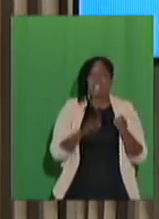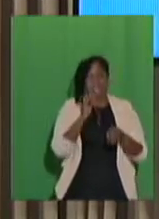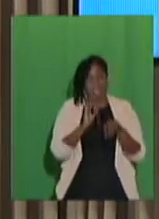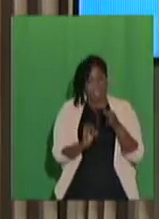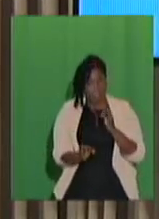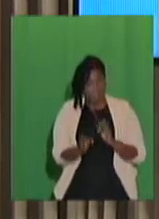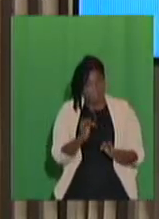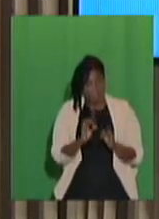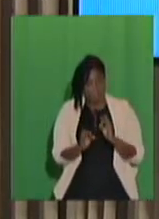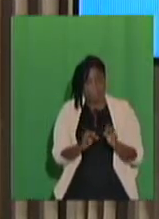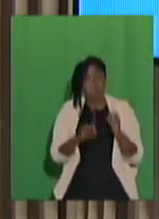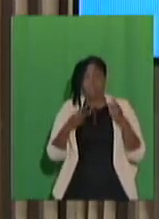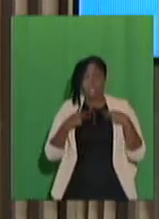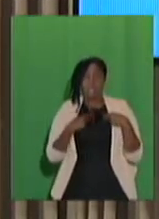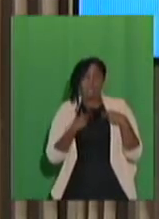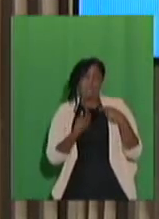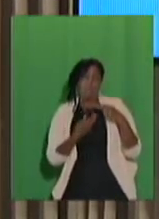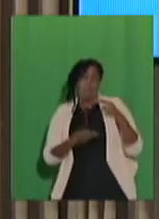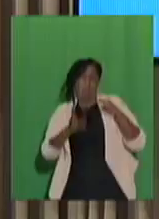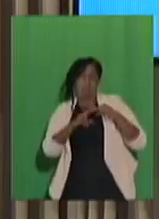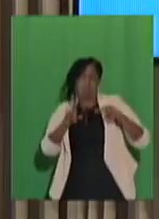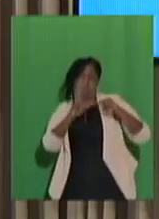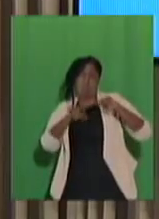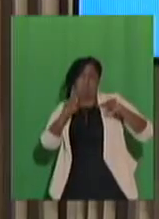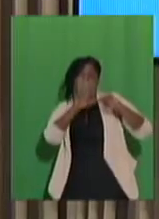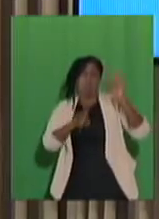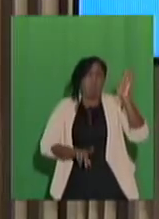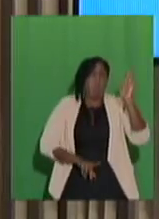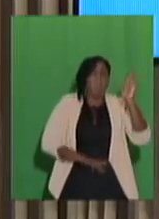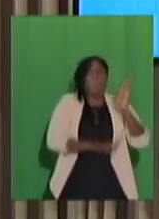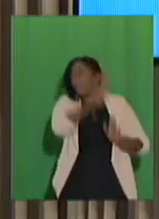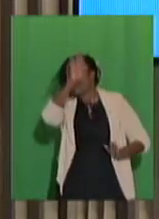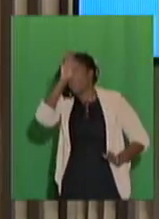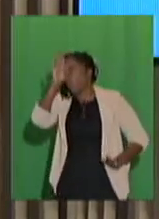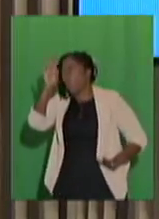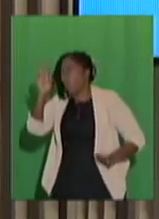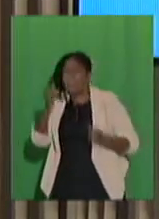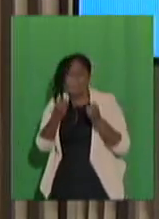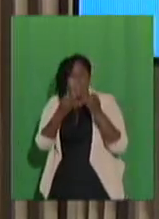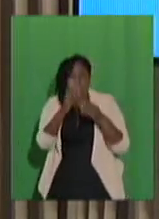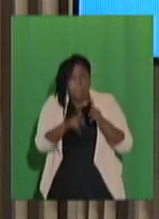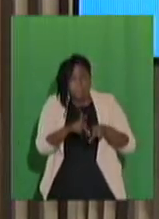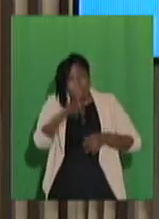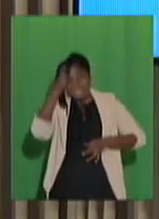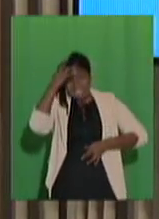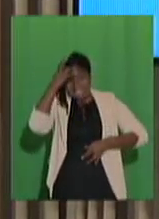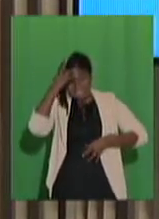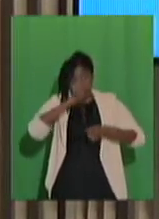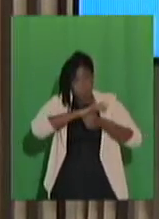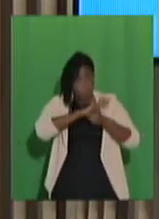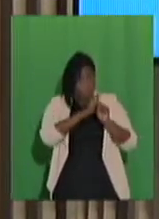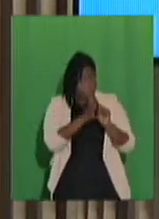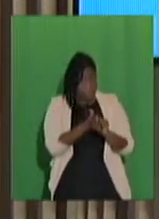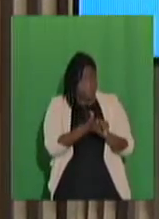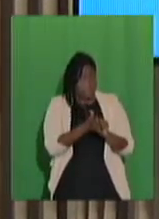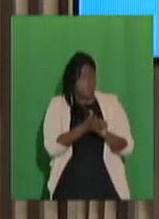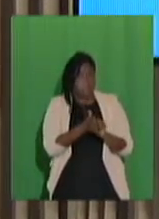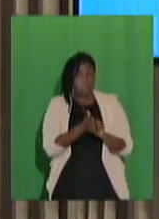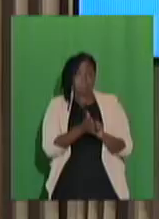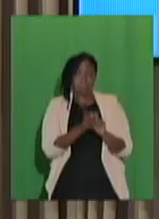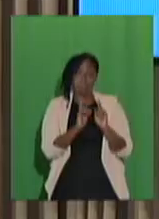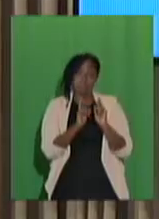cases escalates because people don't stay home, the first thing you are going to run out of is